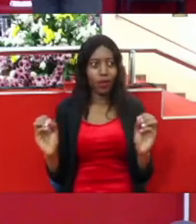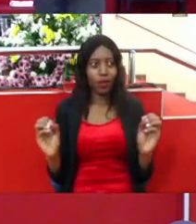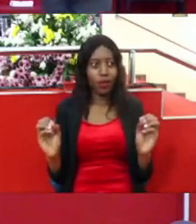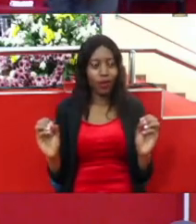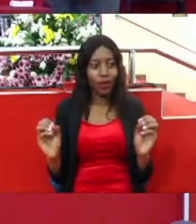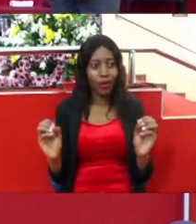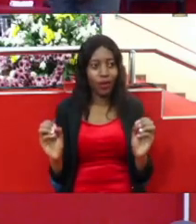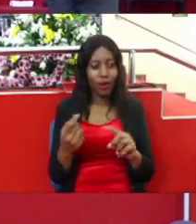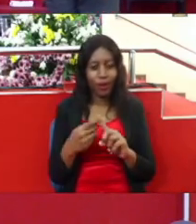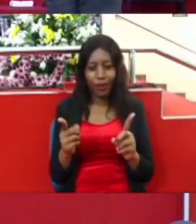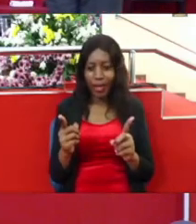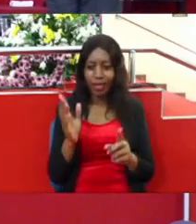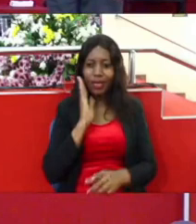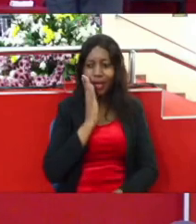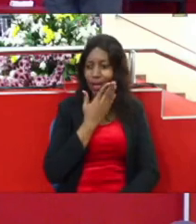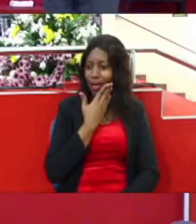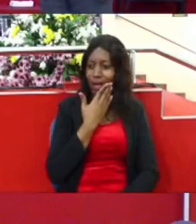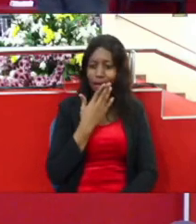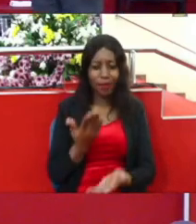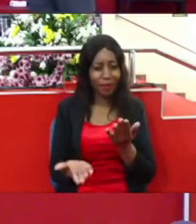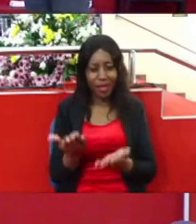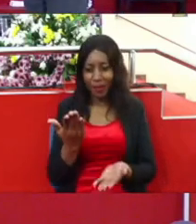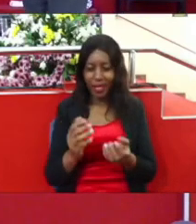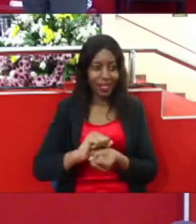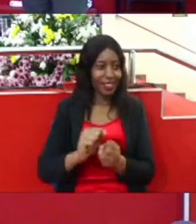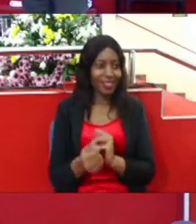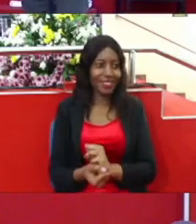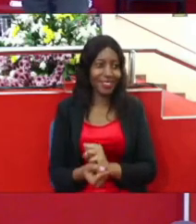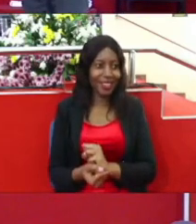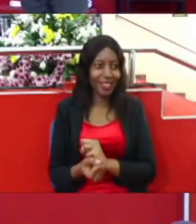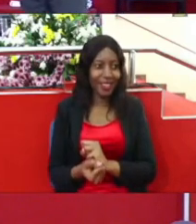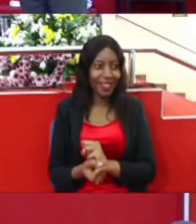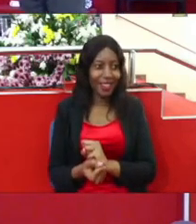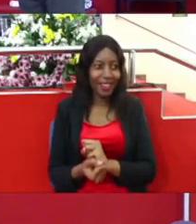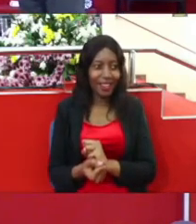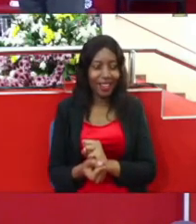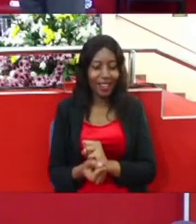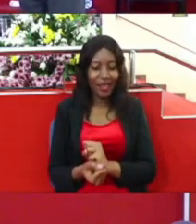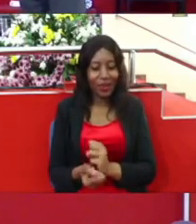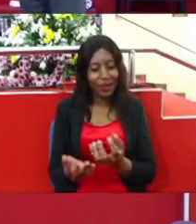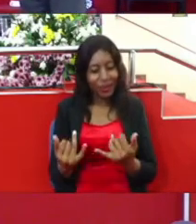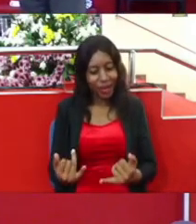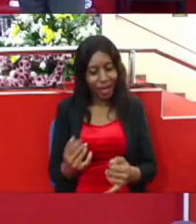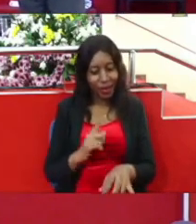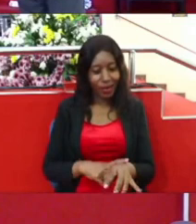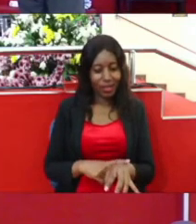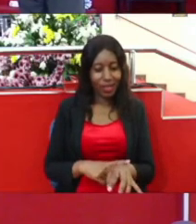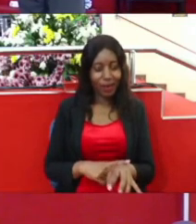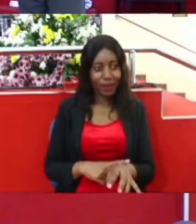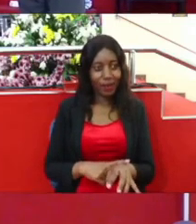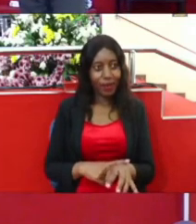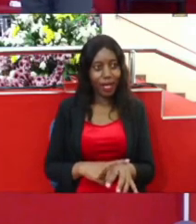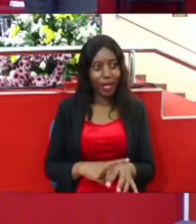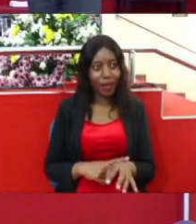have changed color. Lazima awe rangi ilikuwa imebadilika. So when they are doing their things on the beaches, this guy is